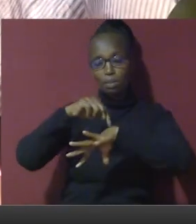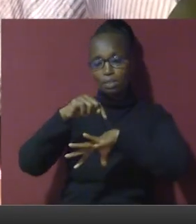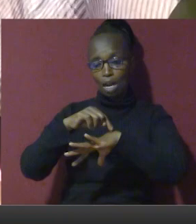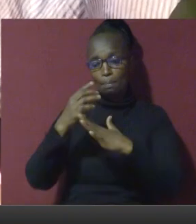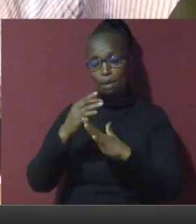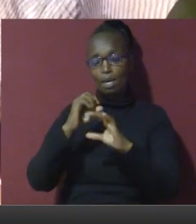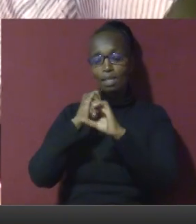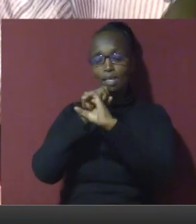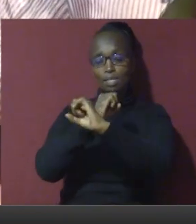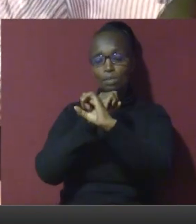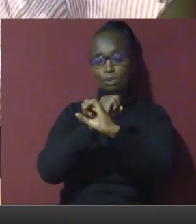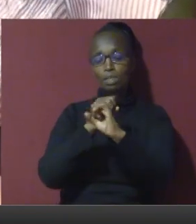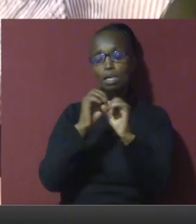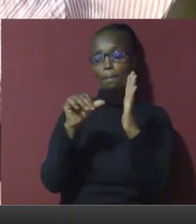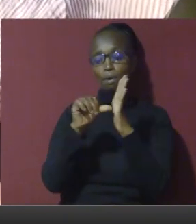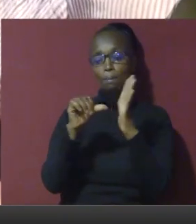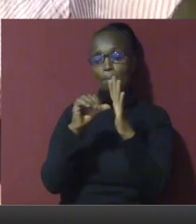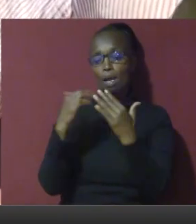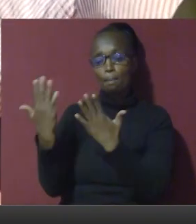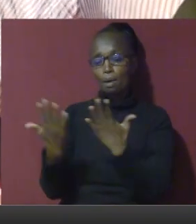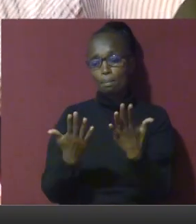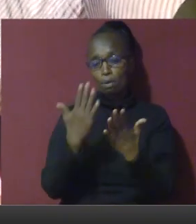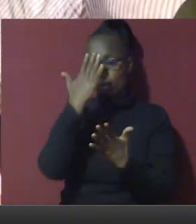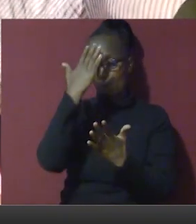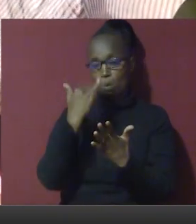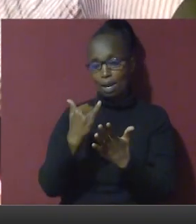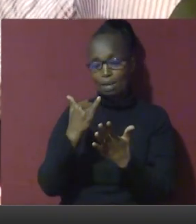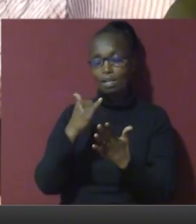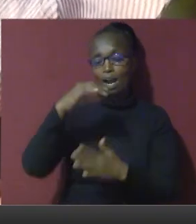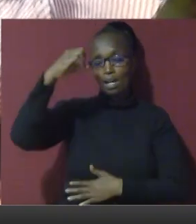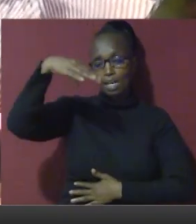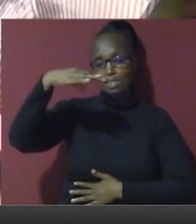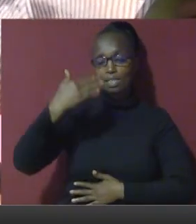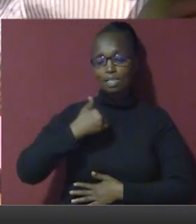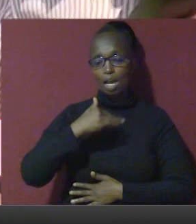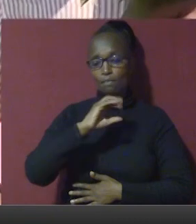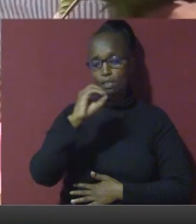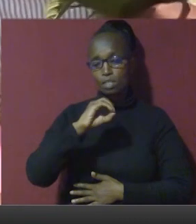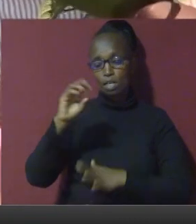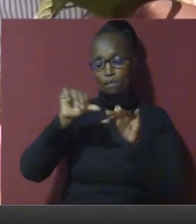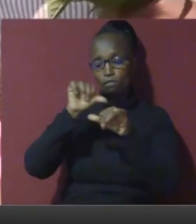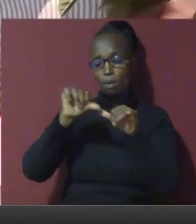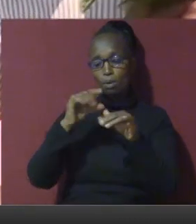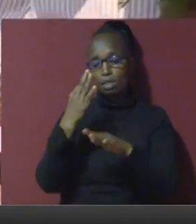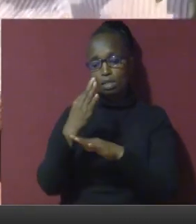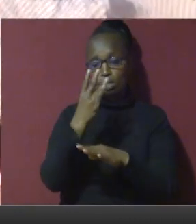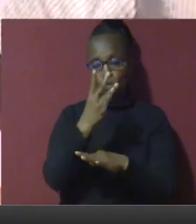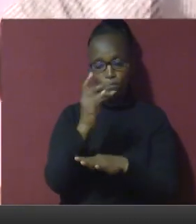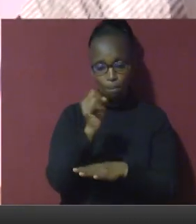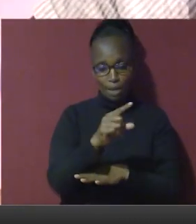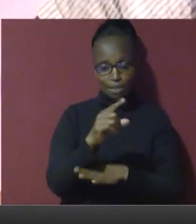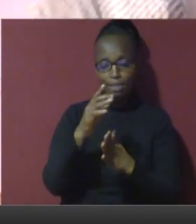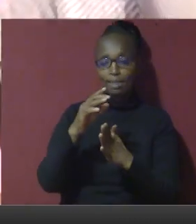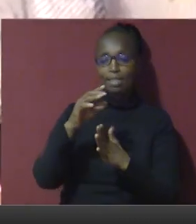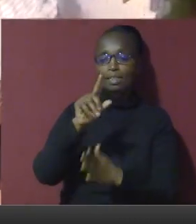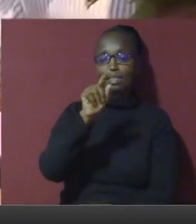And the insecurity issue is brought about because we have lacked electricity for a long time now, about 3 to 4 months. The